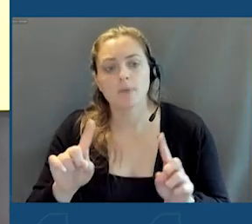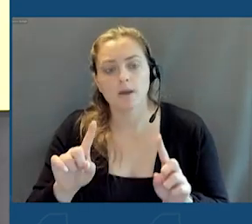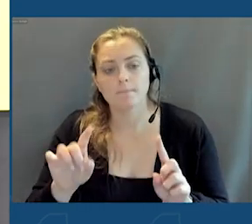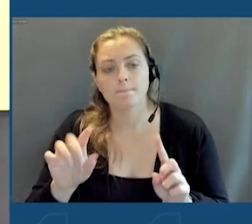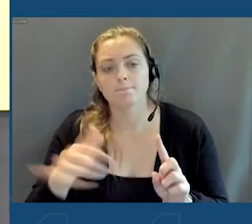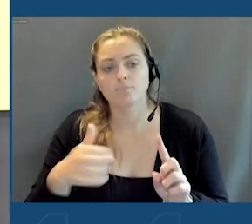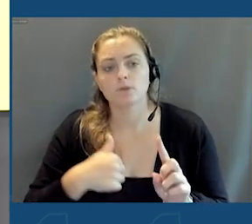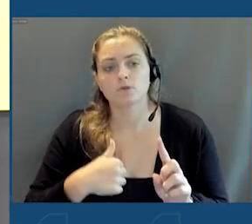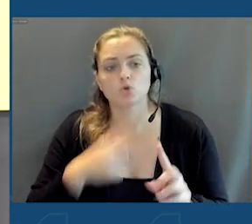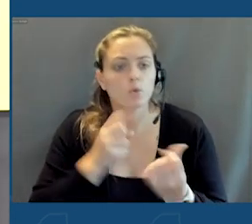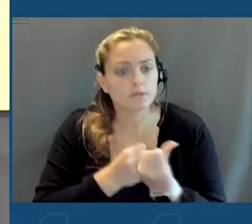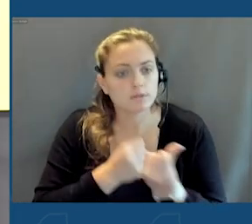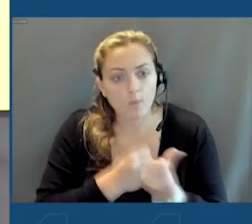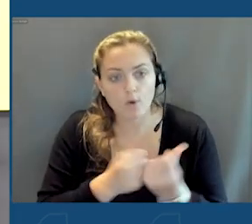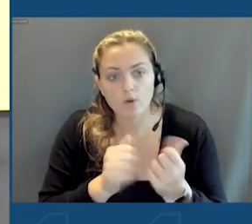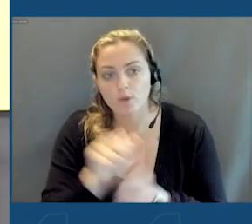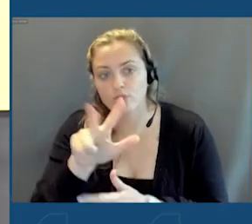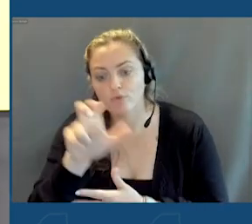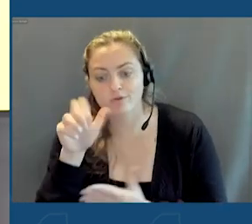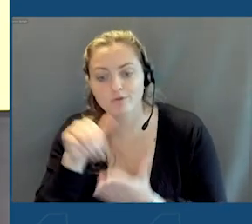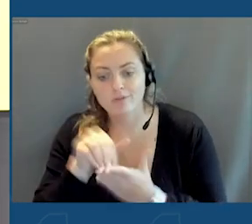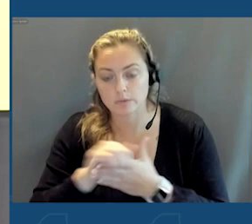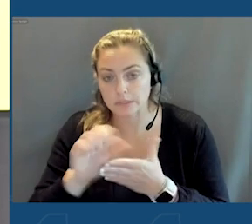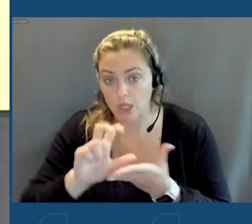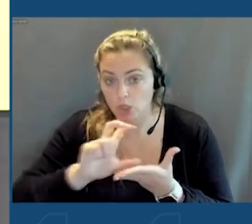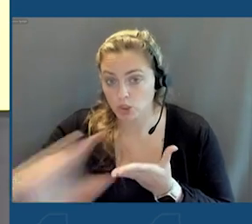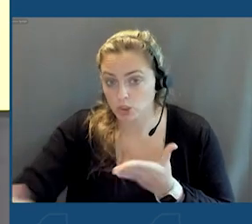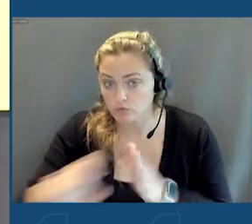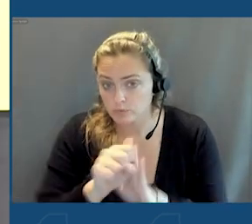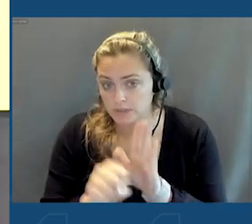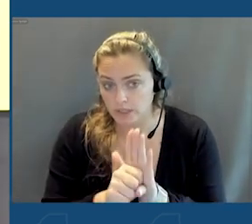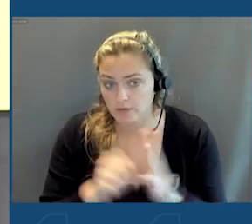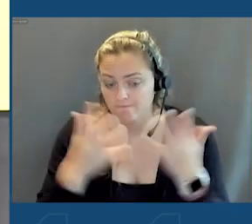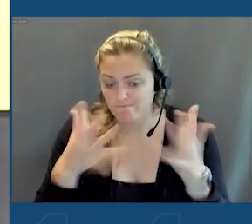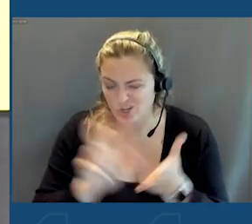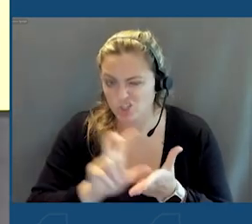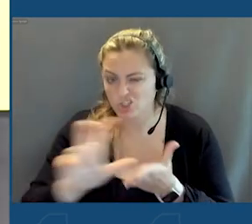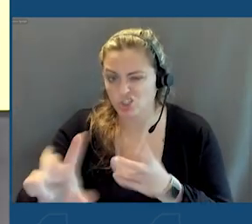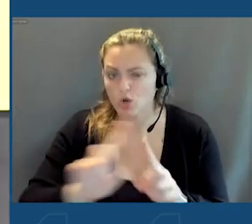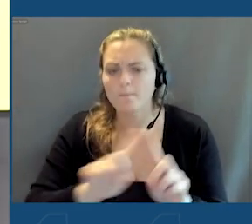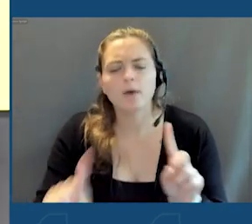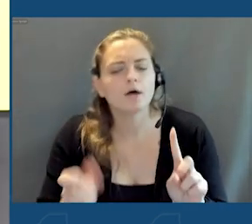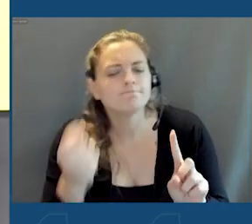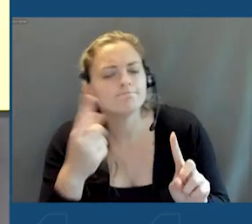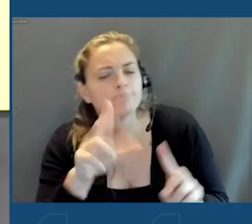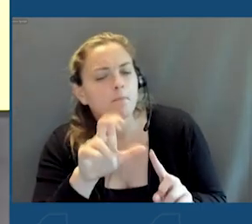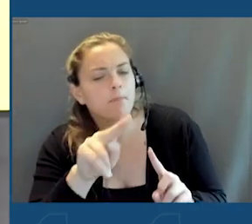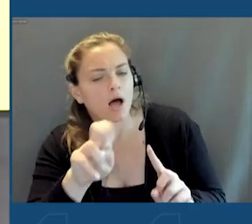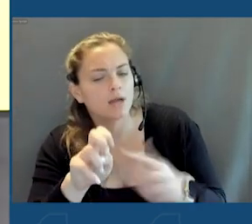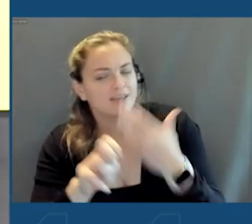So we supported this with $300,000 from the state. But of course, Bonnie, being Bonnie,